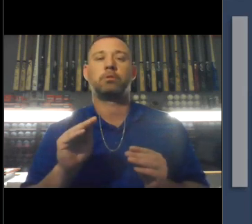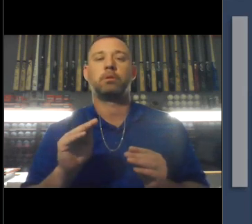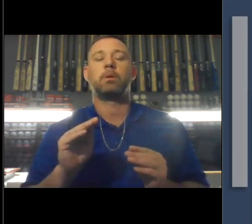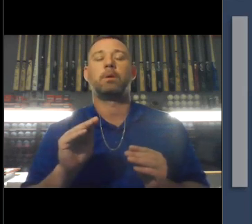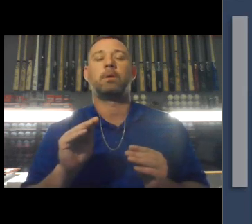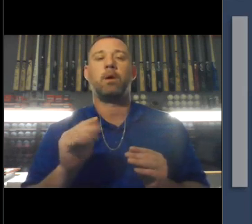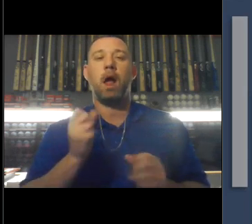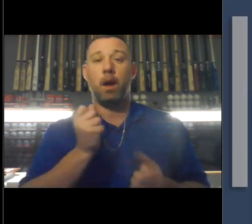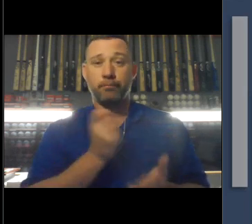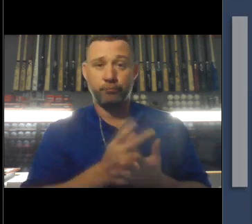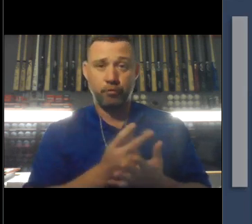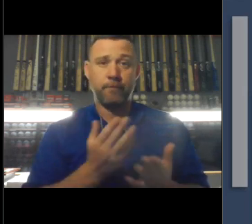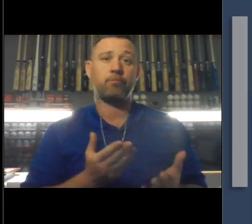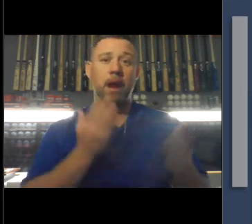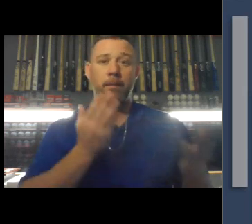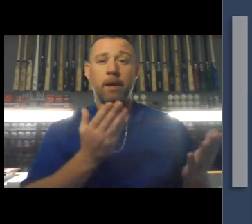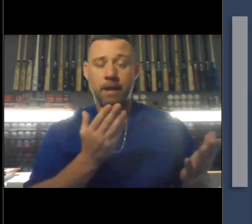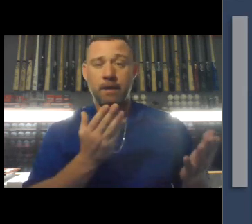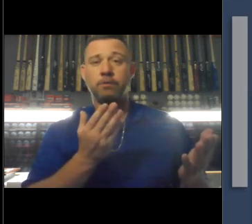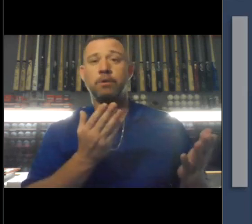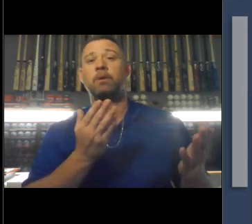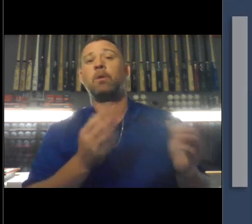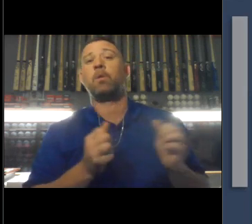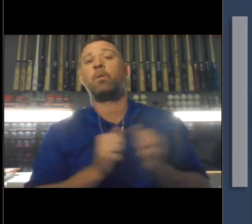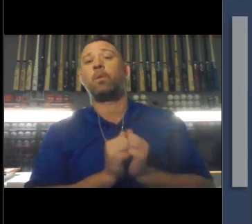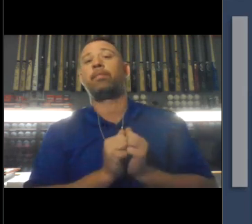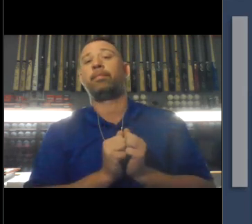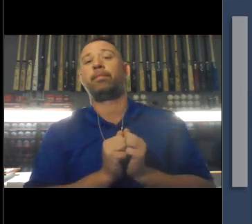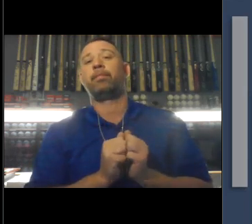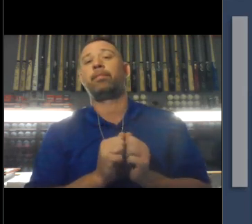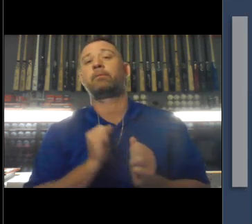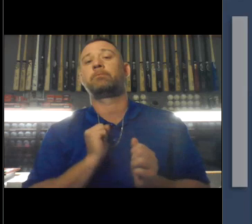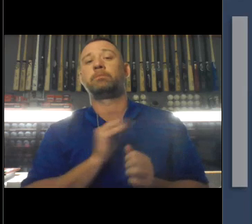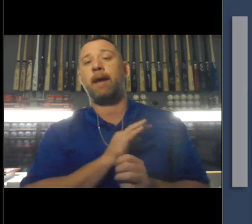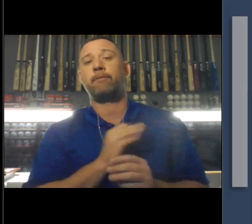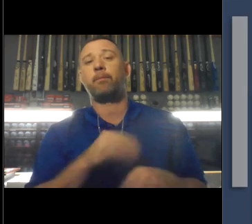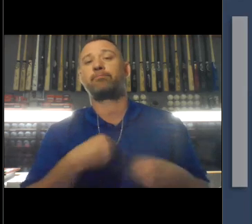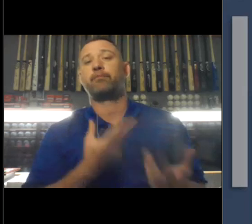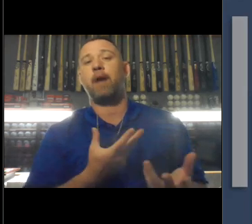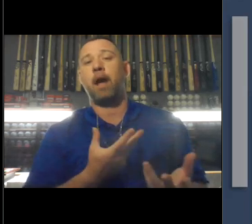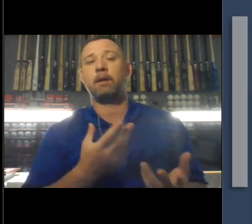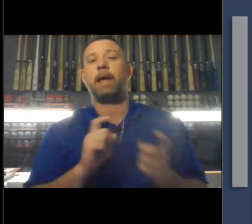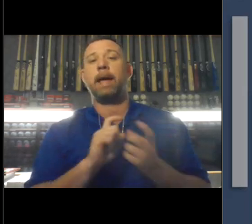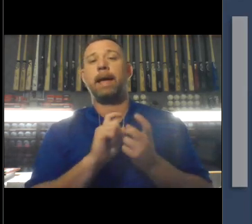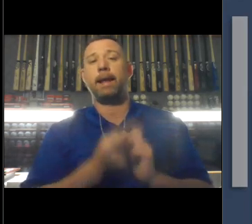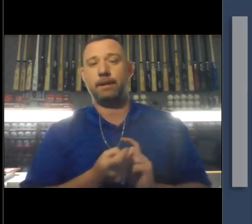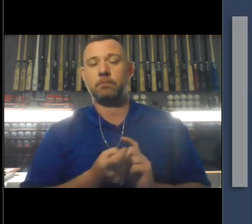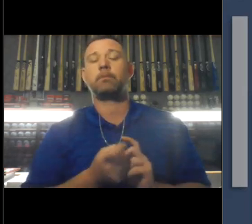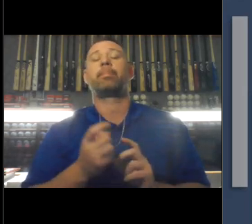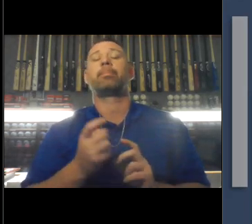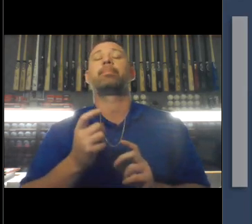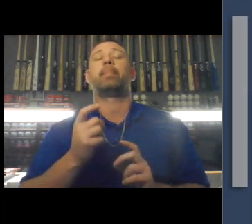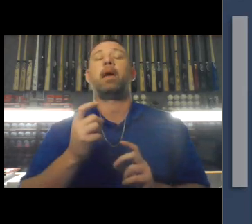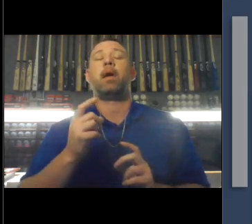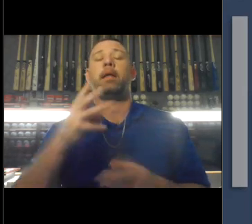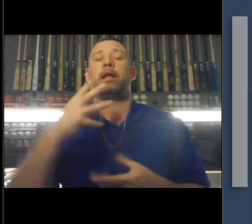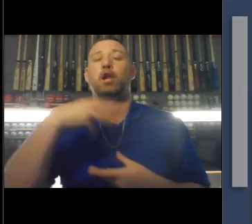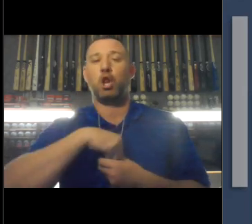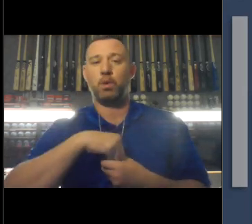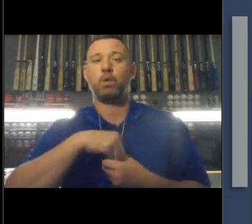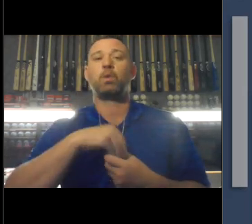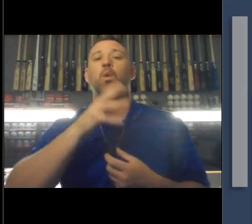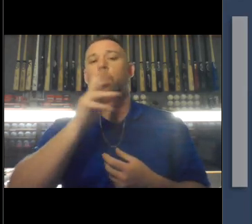we approve the recommendation with a staff provided edit that captures that we